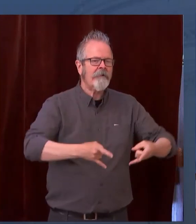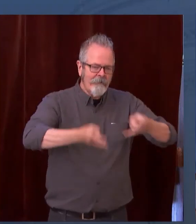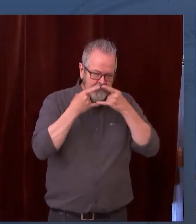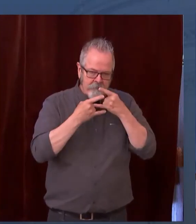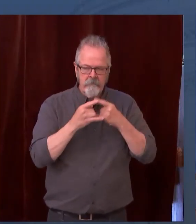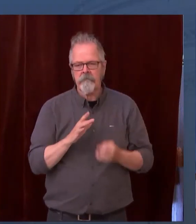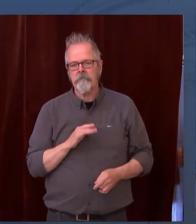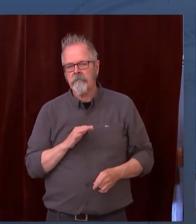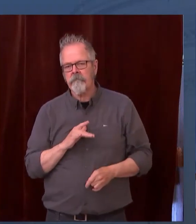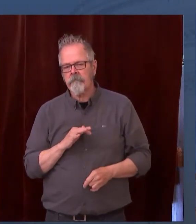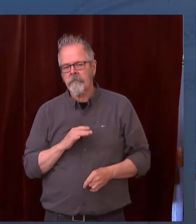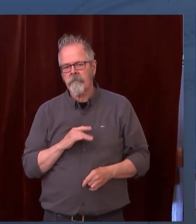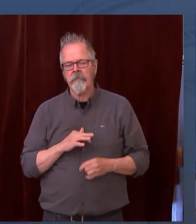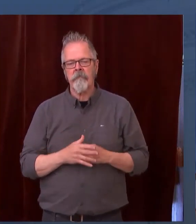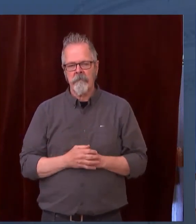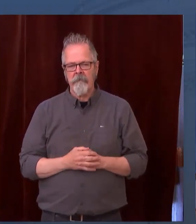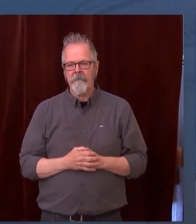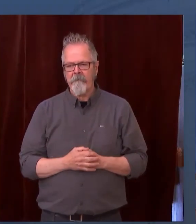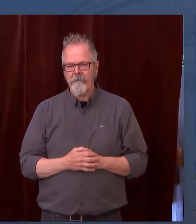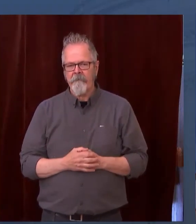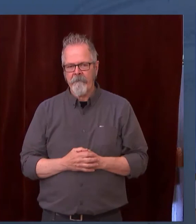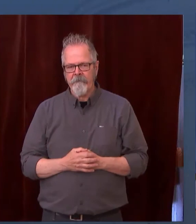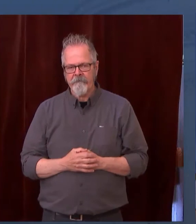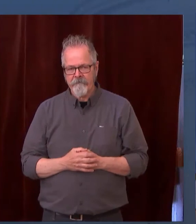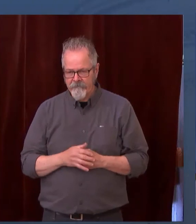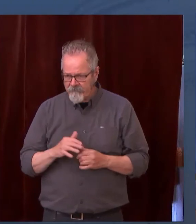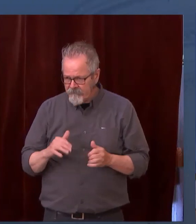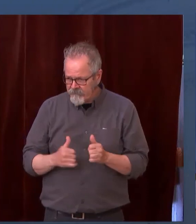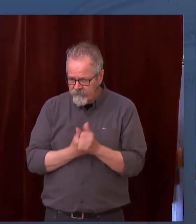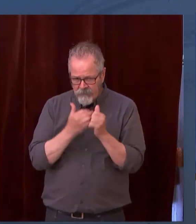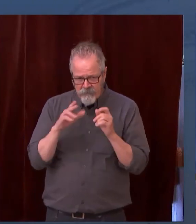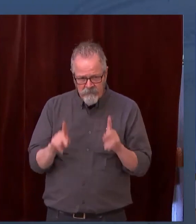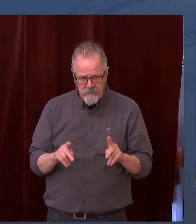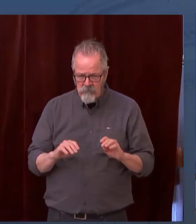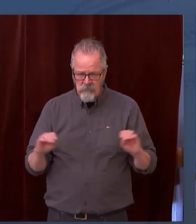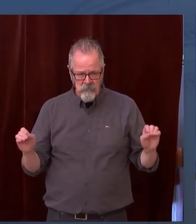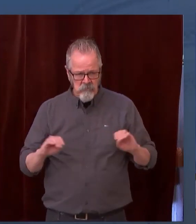Alexis, would you like to ask a follow-up? No, thank you.